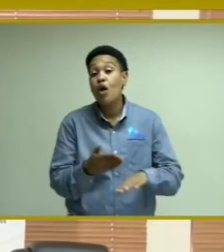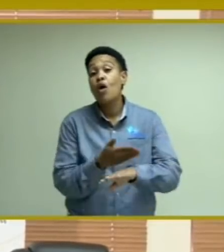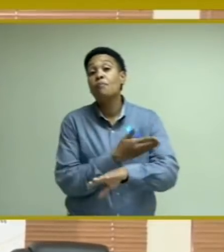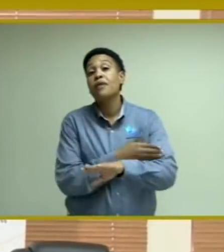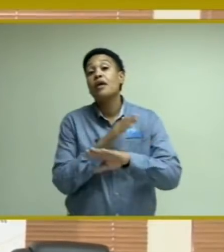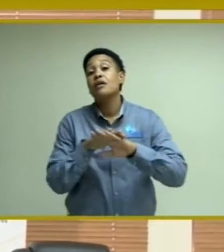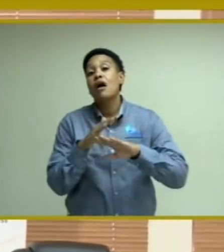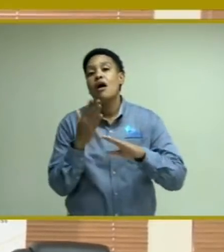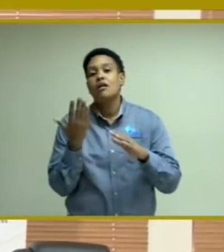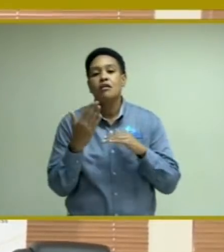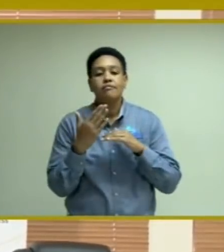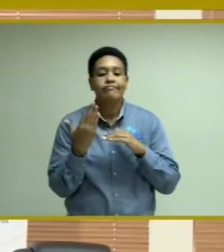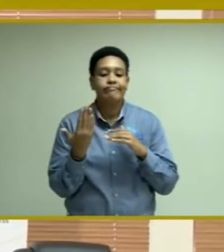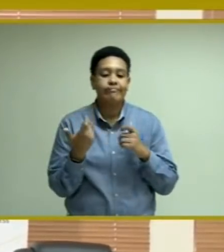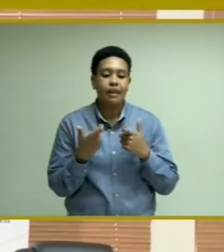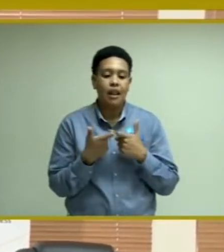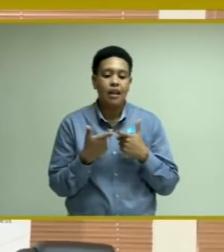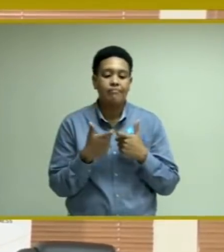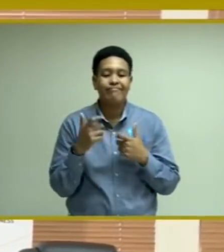Can we get an update on that?